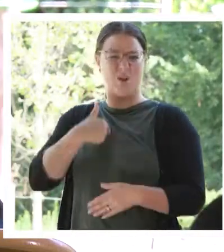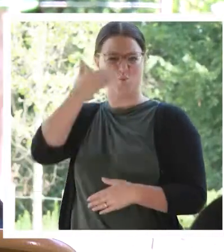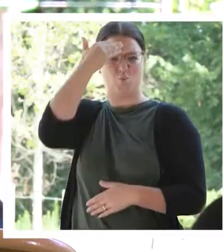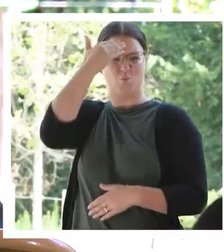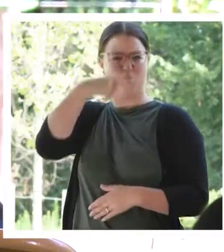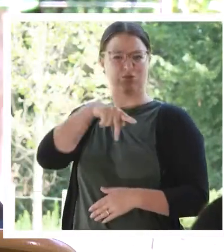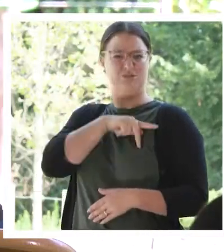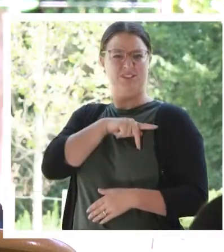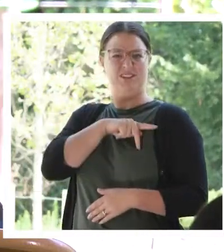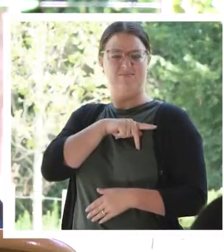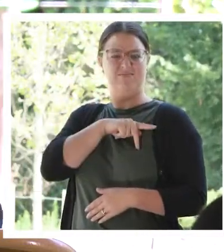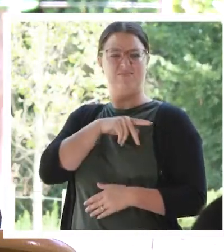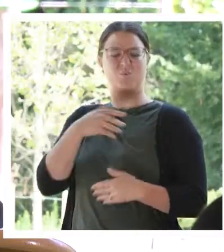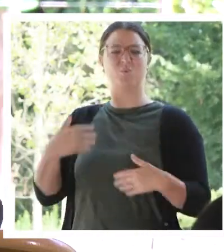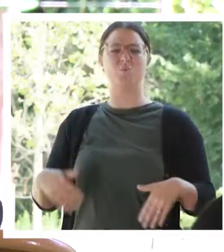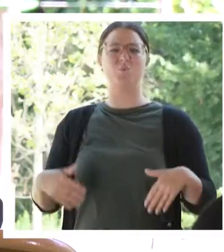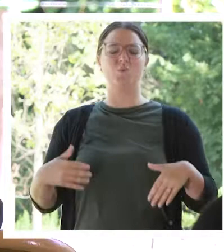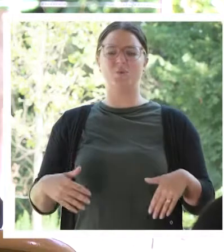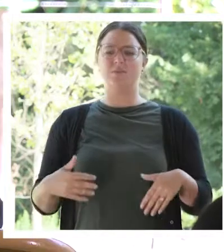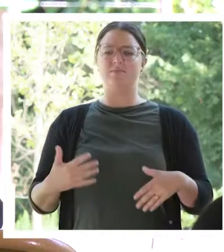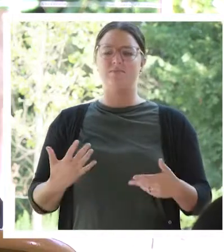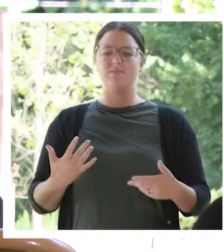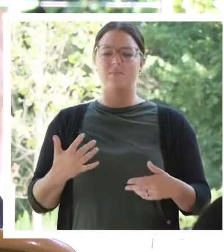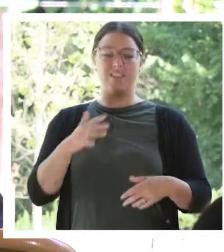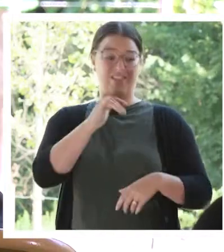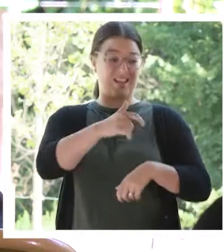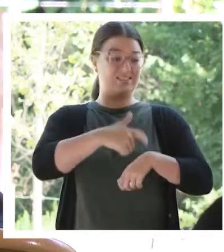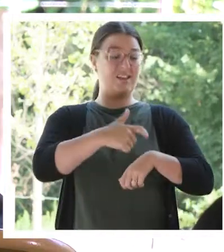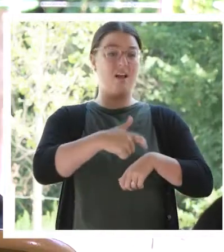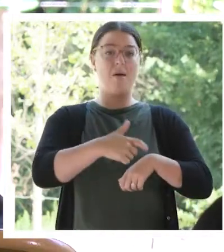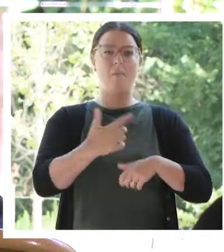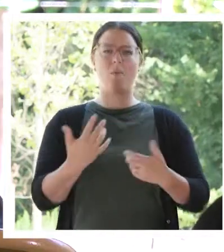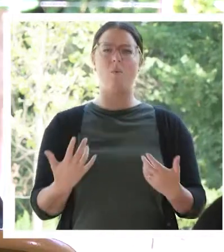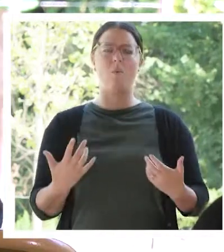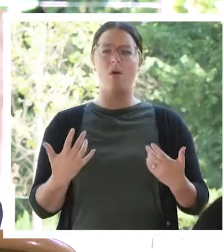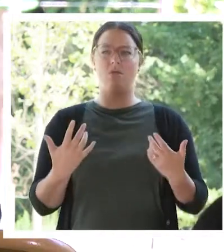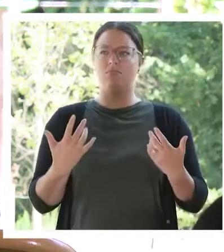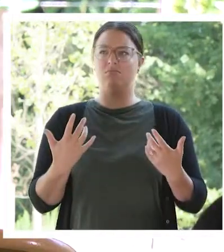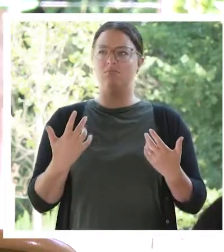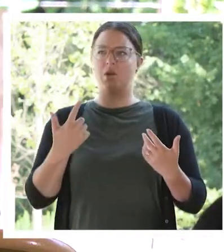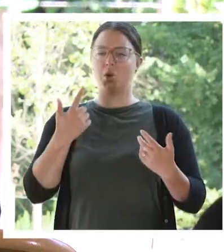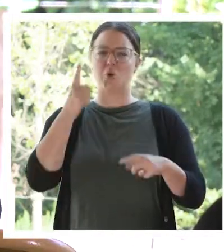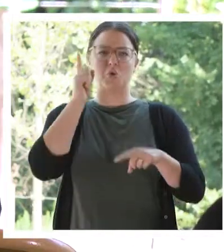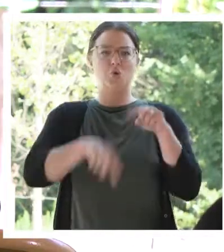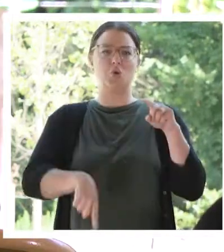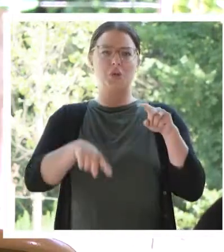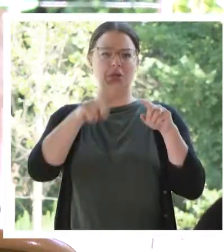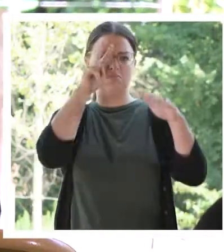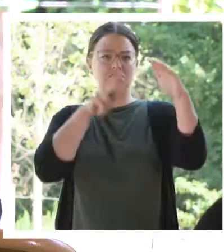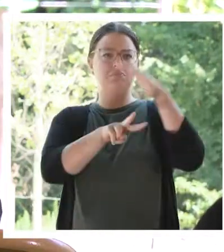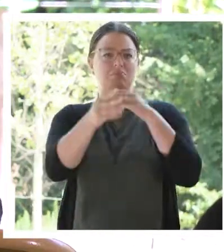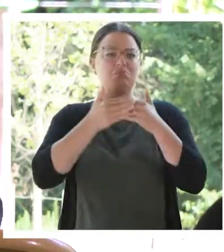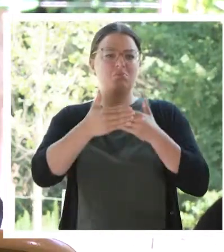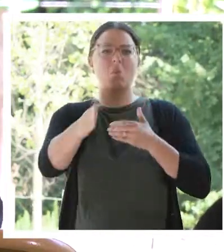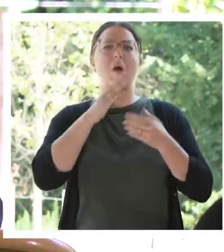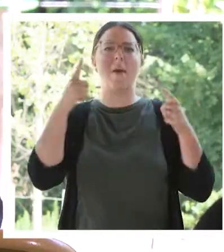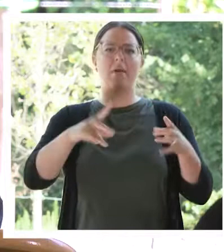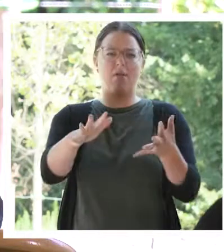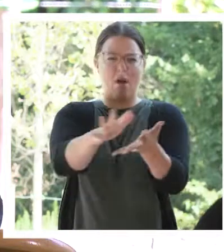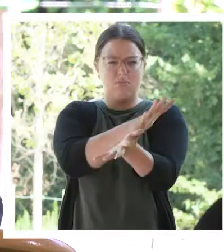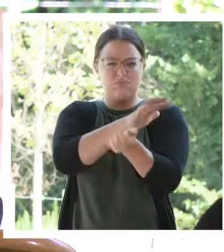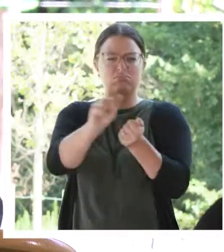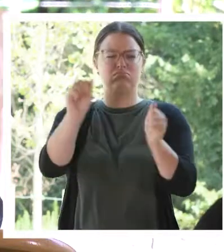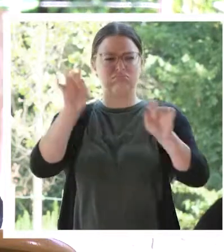that time, none of us knew or could know the devastation that lay in front of us. Our world and our day-to-day